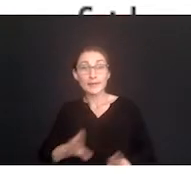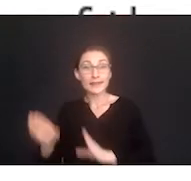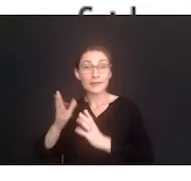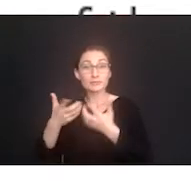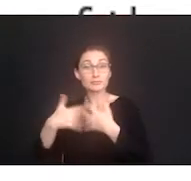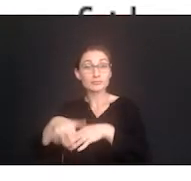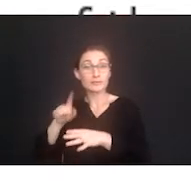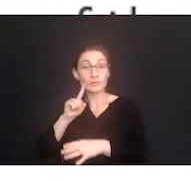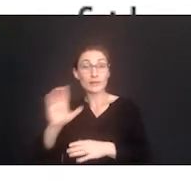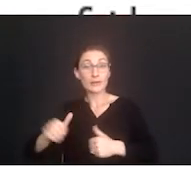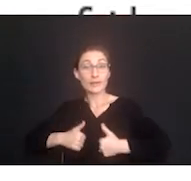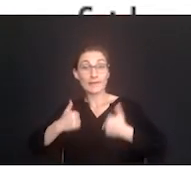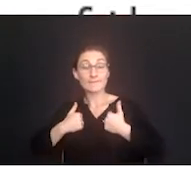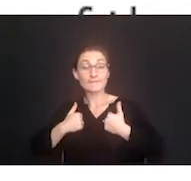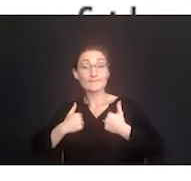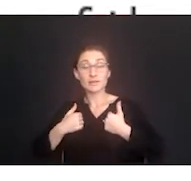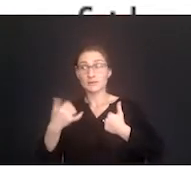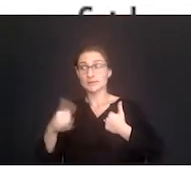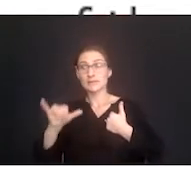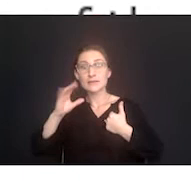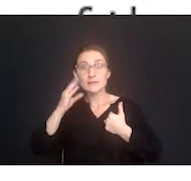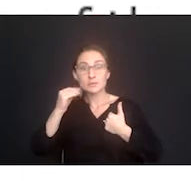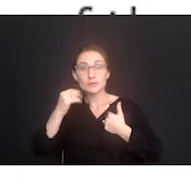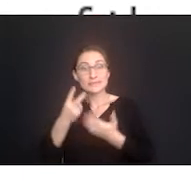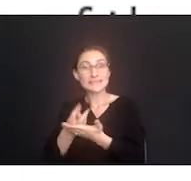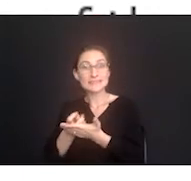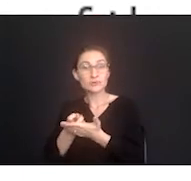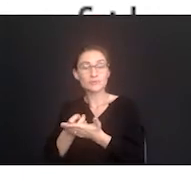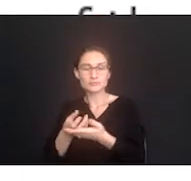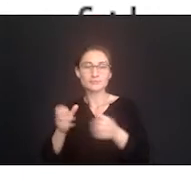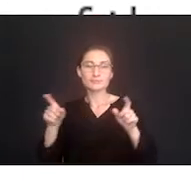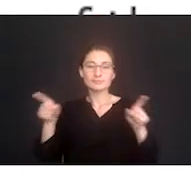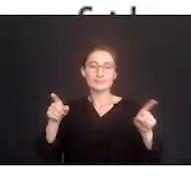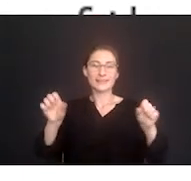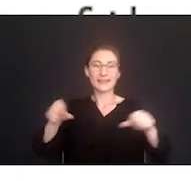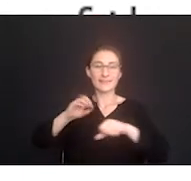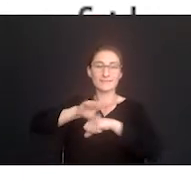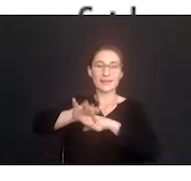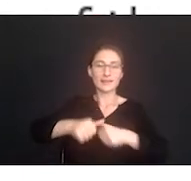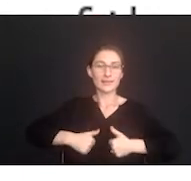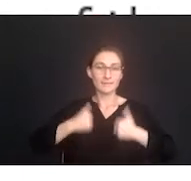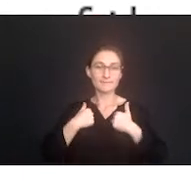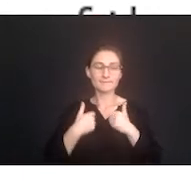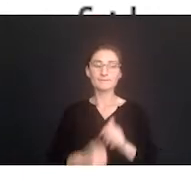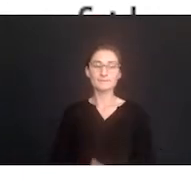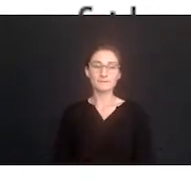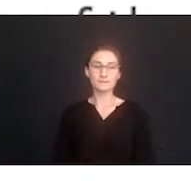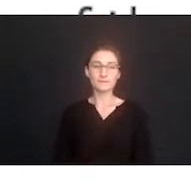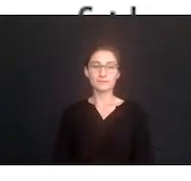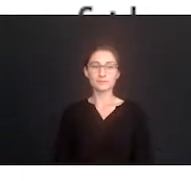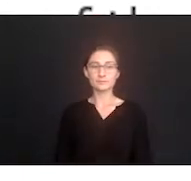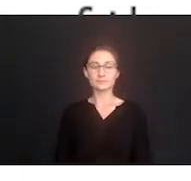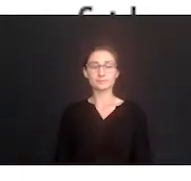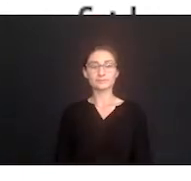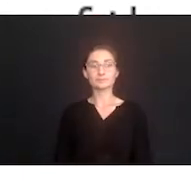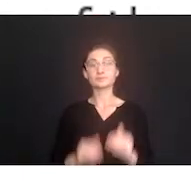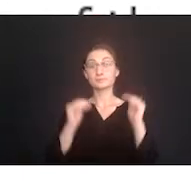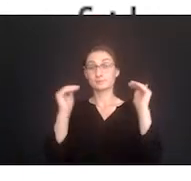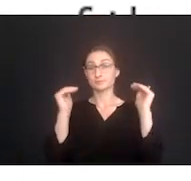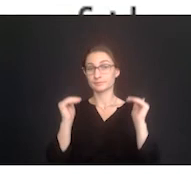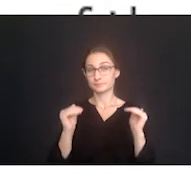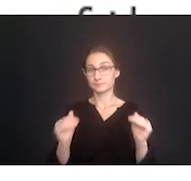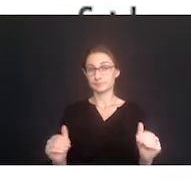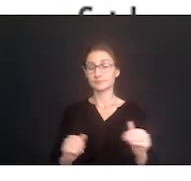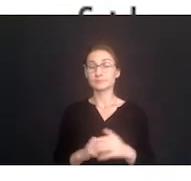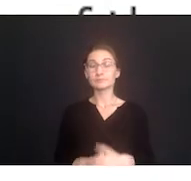that works for them and they are still having breakthrough seizures? That could affect their quality of life as well. Another